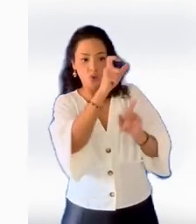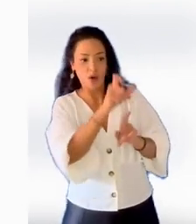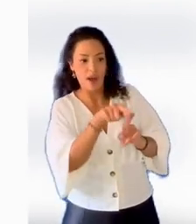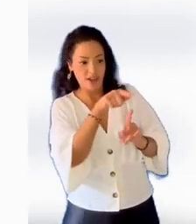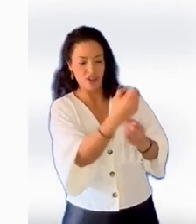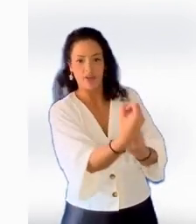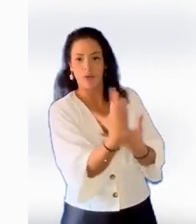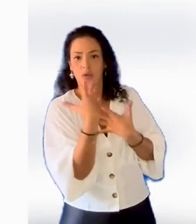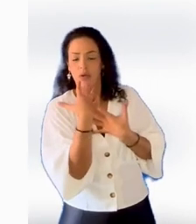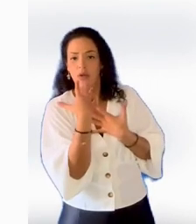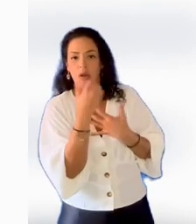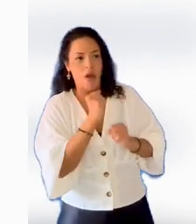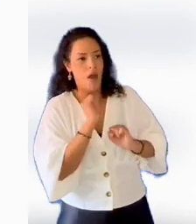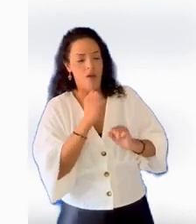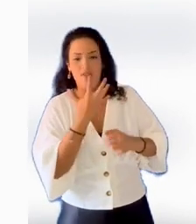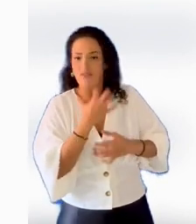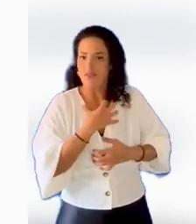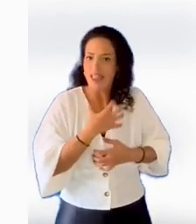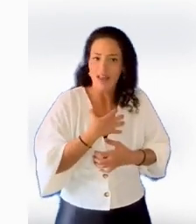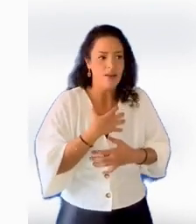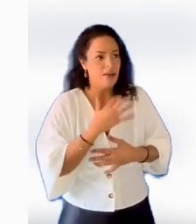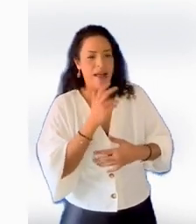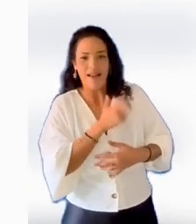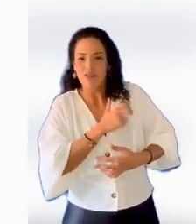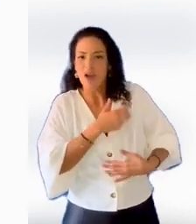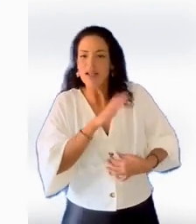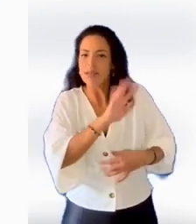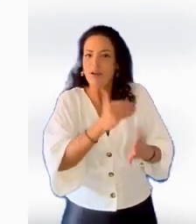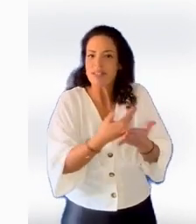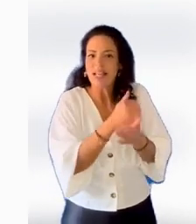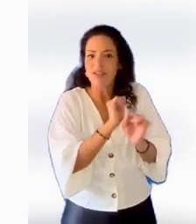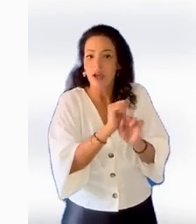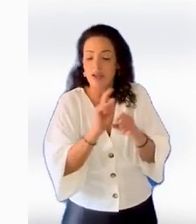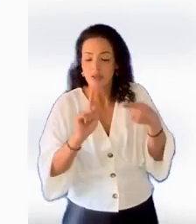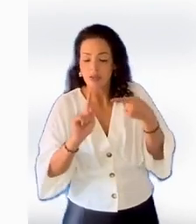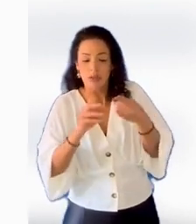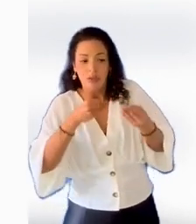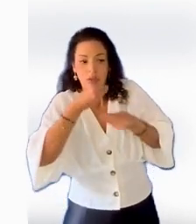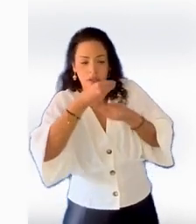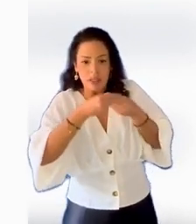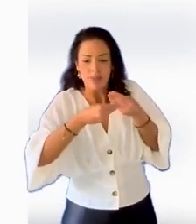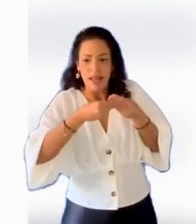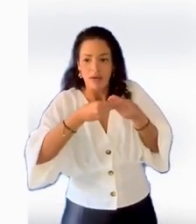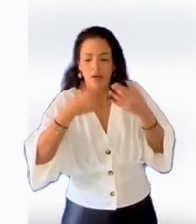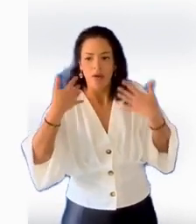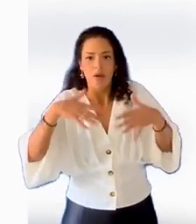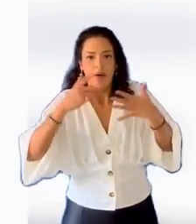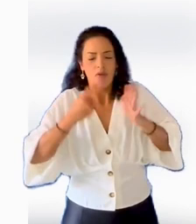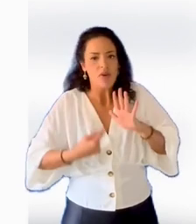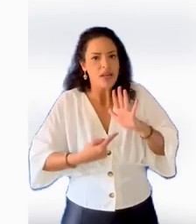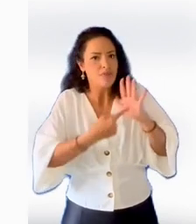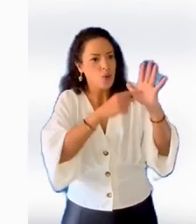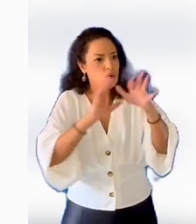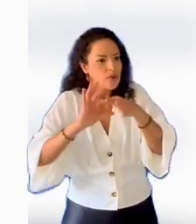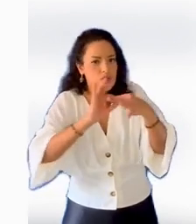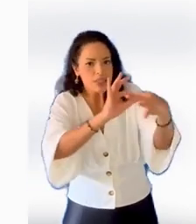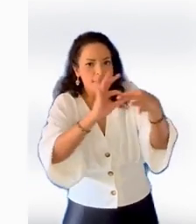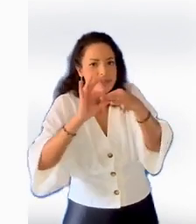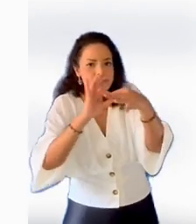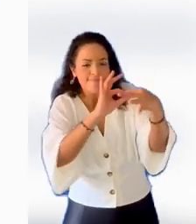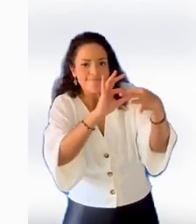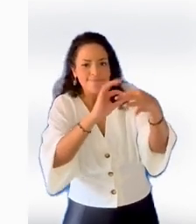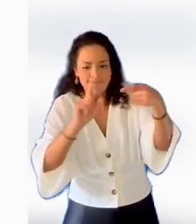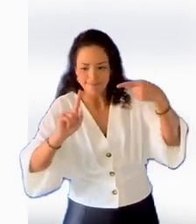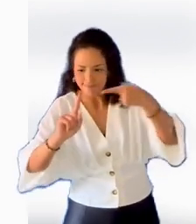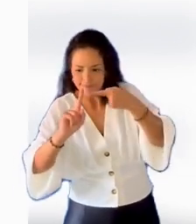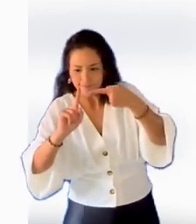she'd disclosed the extent of her fears and anxieties for her safety. He explained how this had been pivotal in strengthening their relationship and